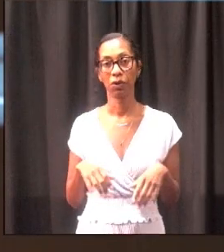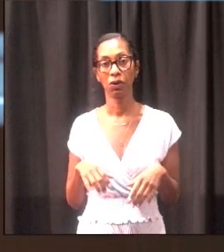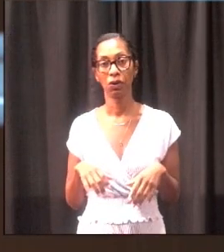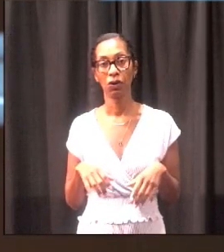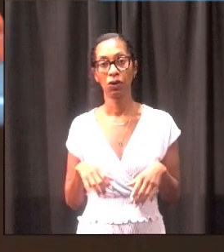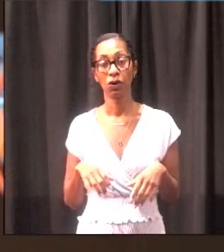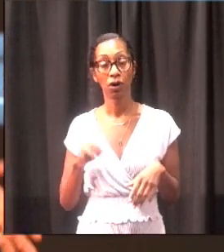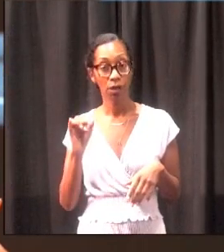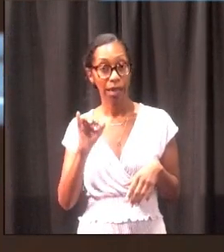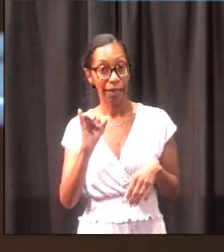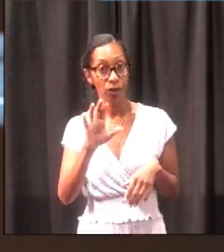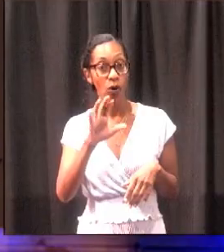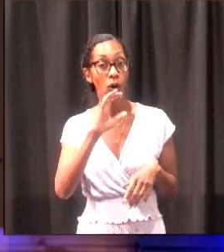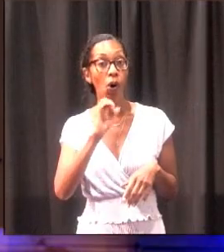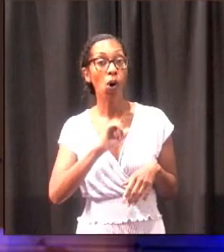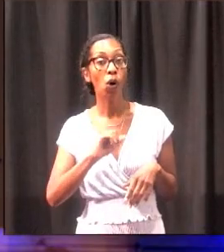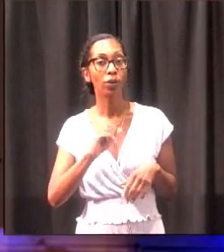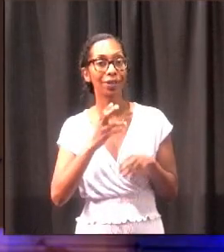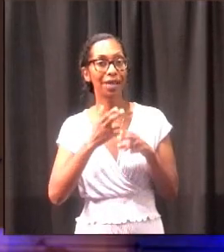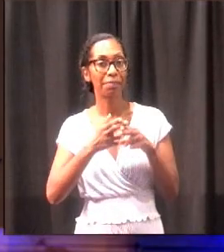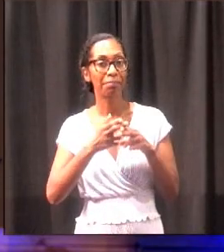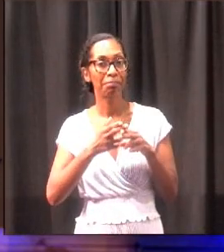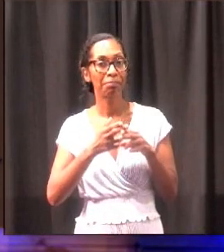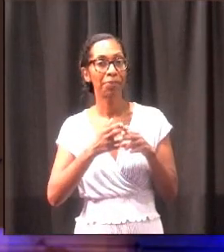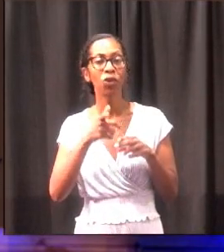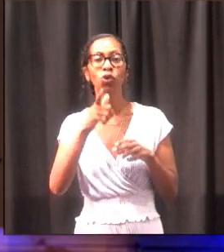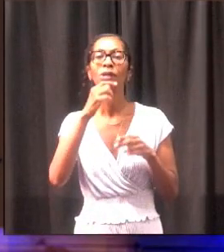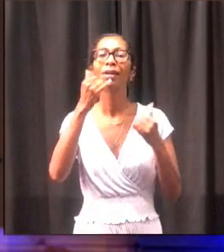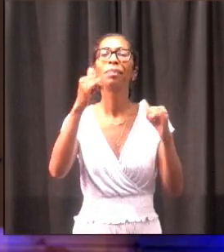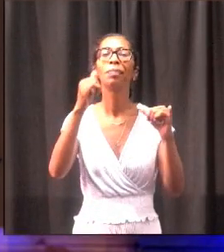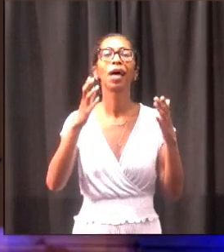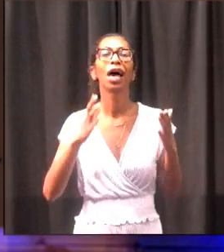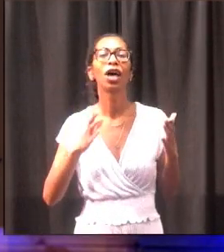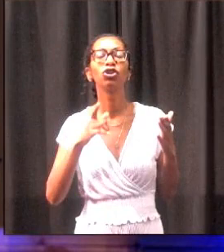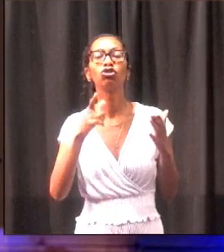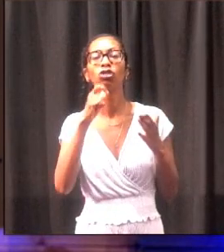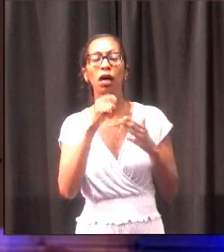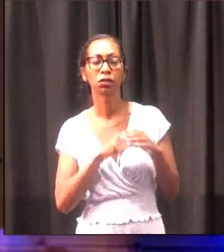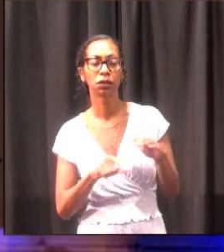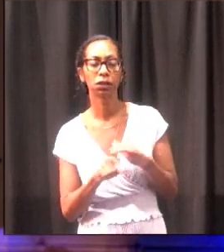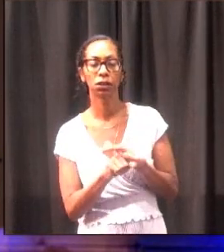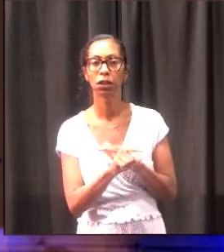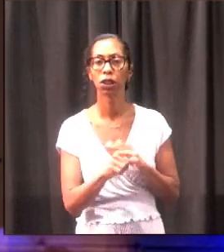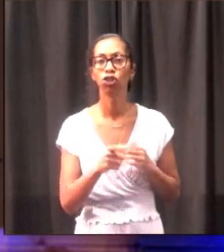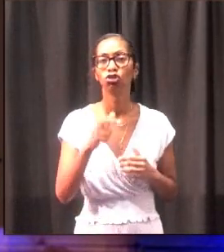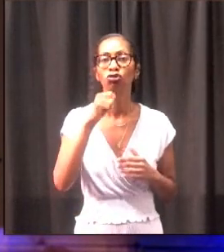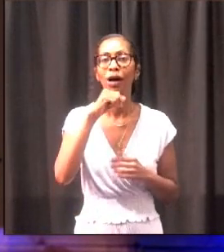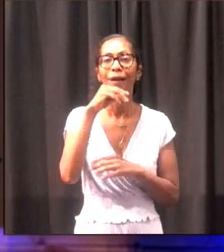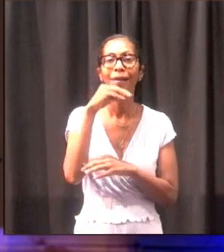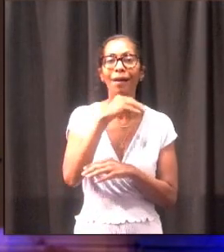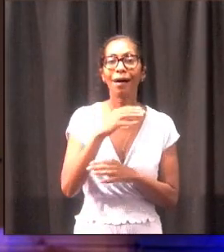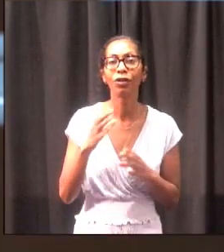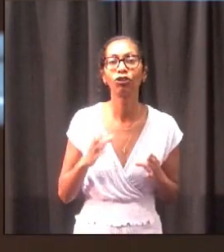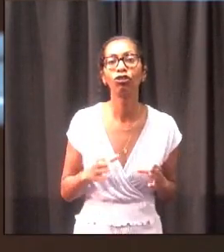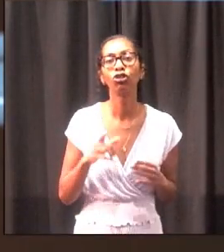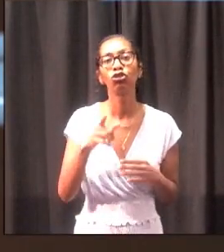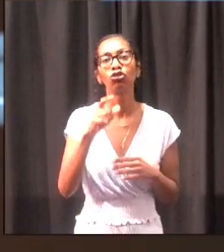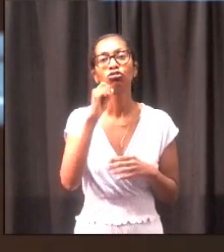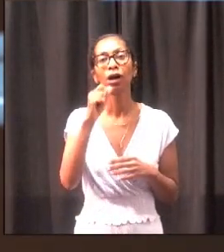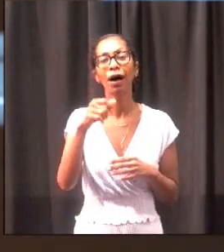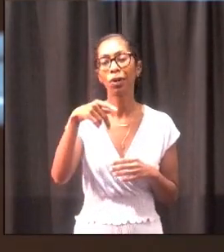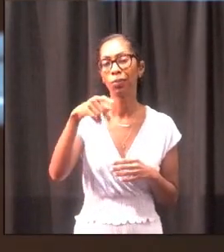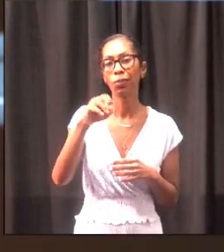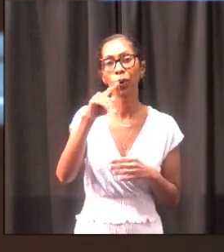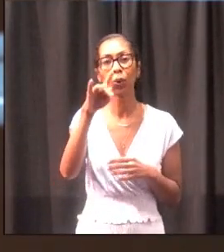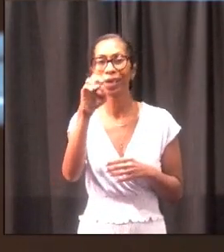you by your old names. You're no longer a player. You're no longer sneaky. You're no longer a liar. You're no longer pooky. You